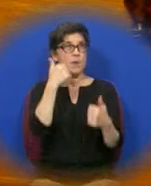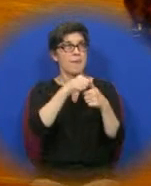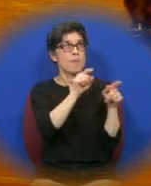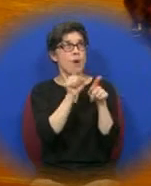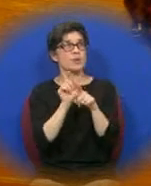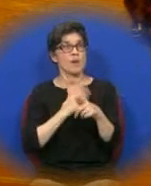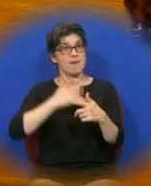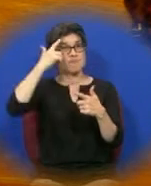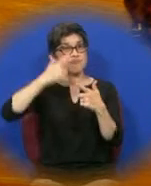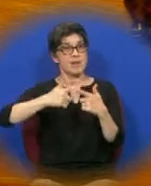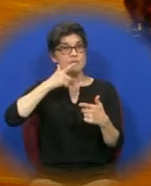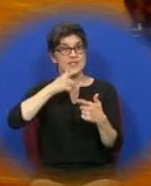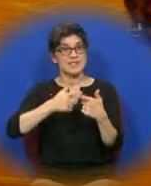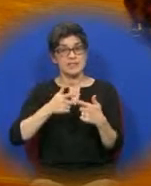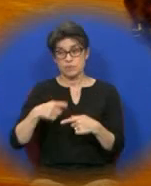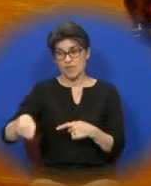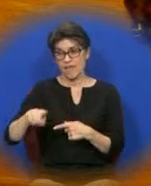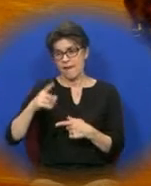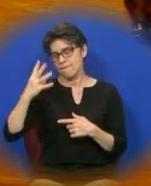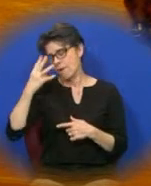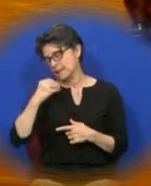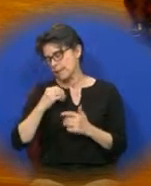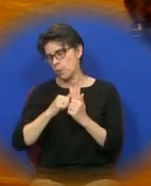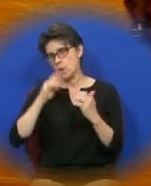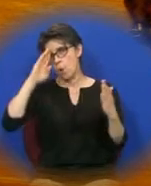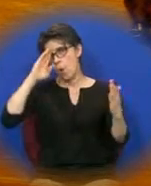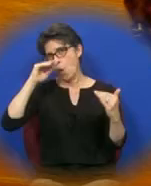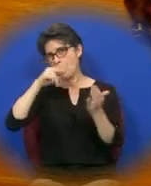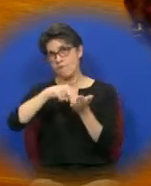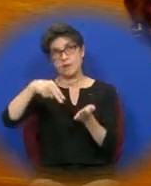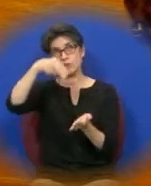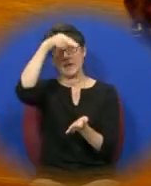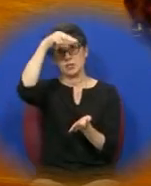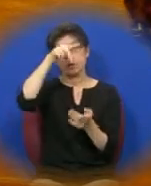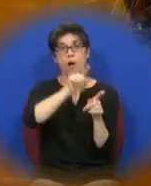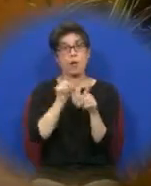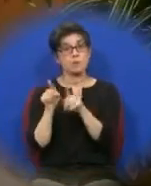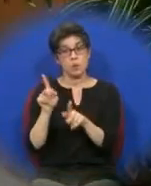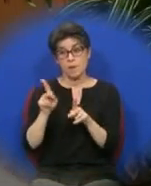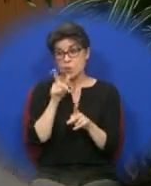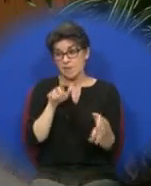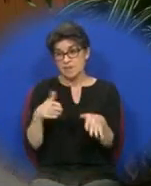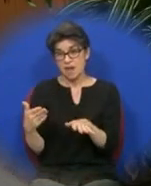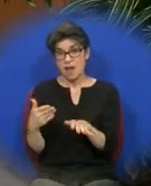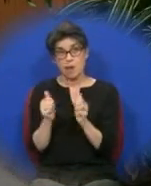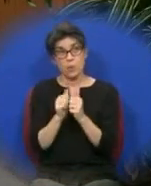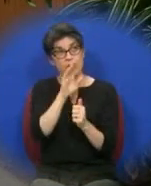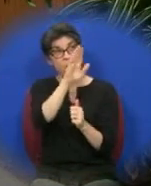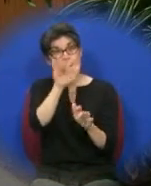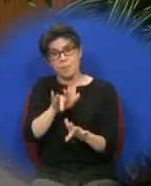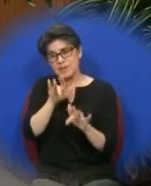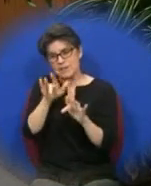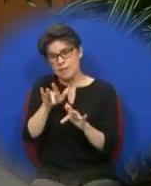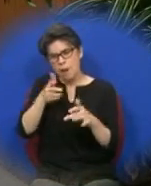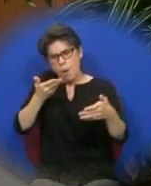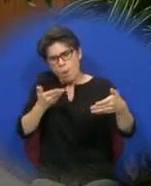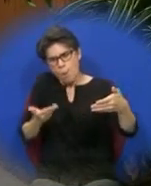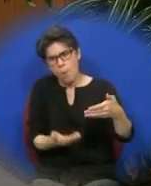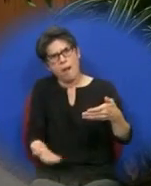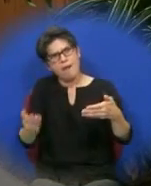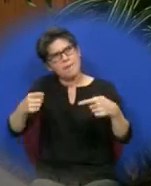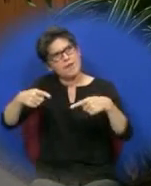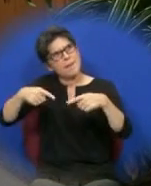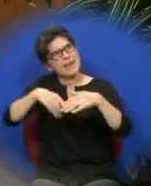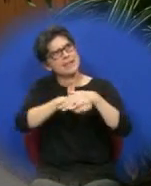our brothers and sisters who have fallen asleep in the hope of the resurrection, and all who have died in your mercy. Welcome them into the light of